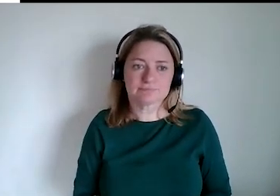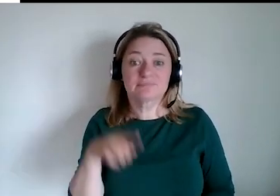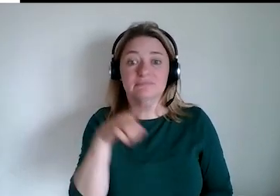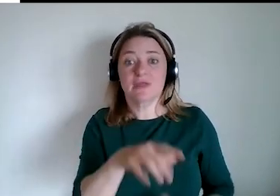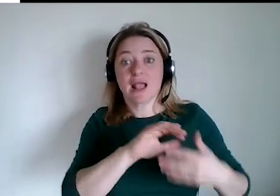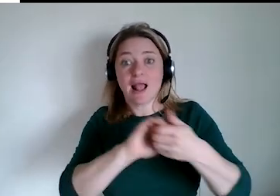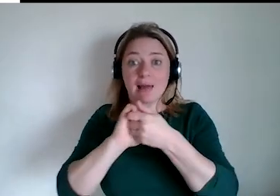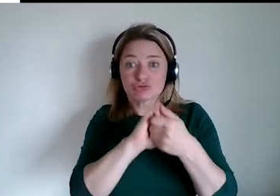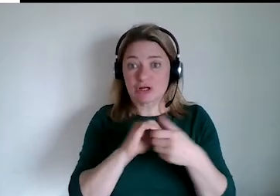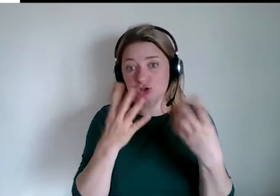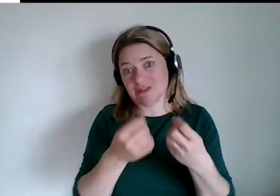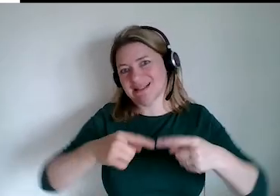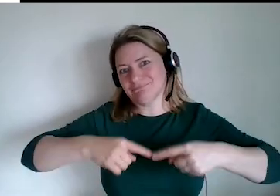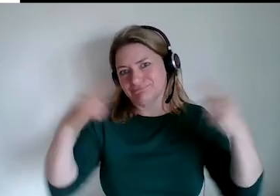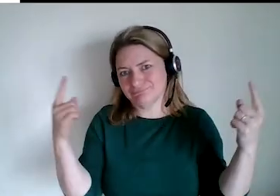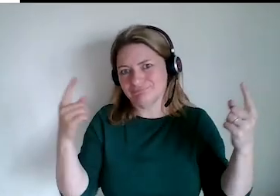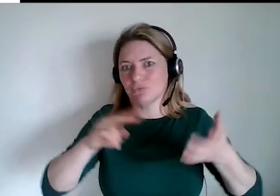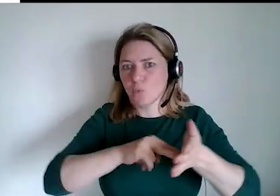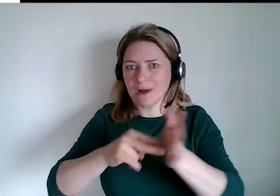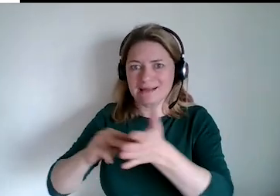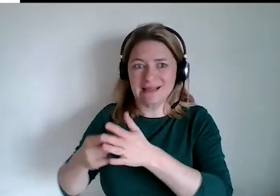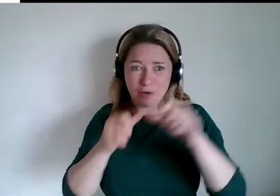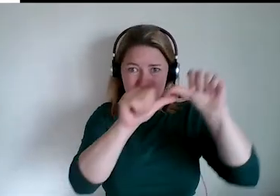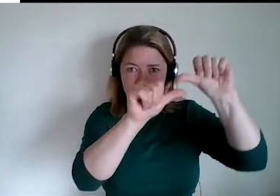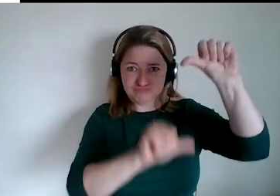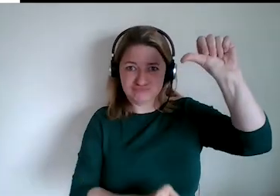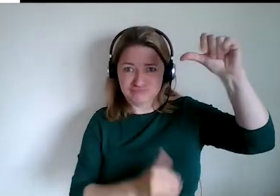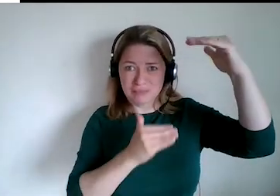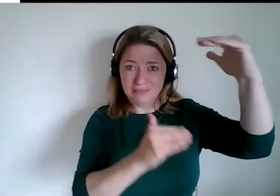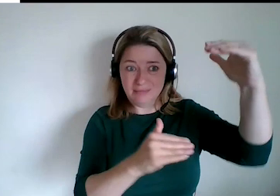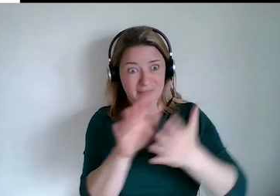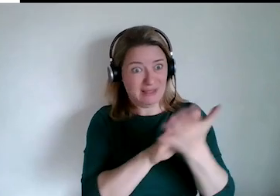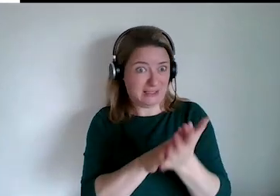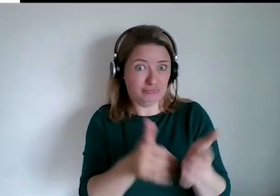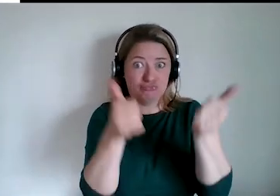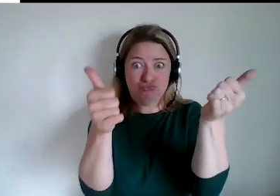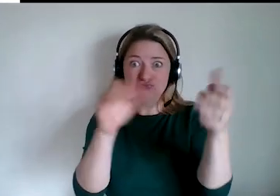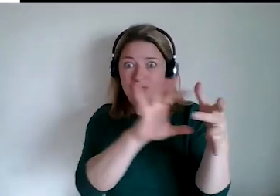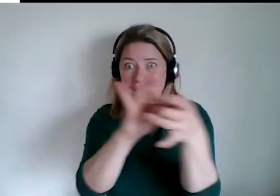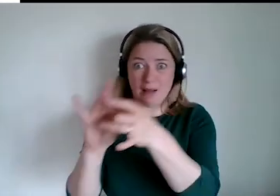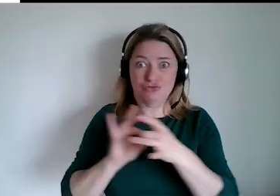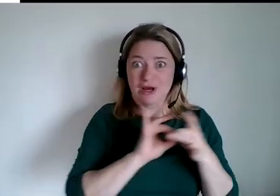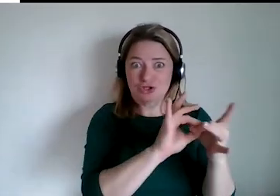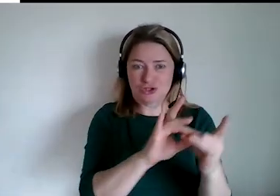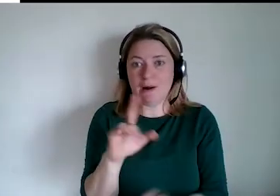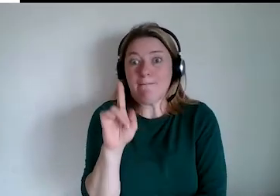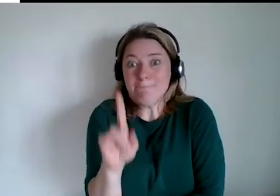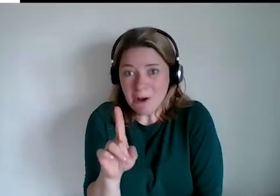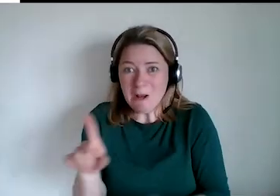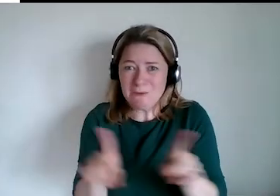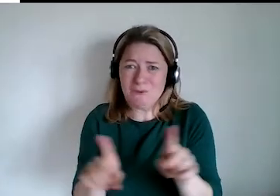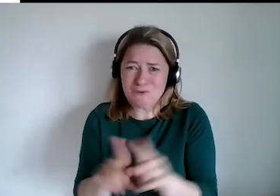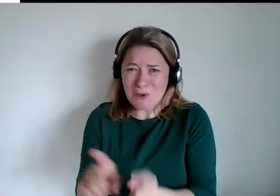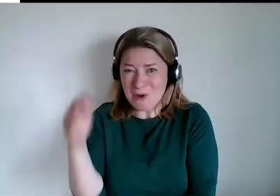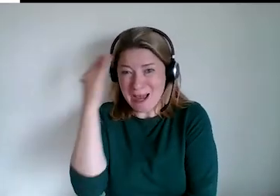a large number of organizations, which is great because you have a great deal of collaboration. It's a complete nightmare